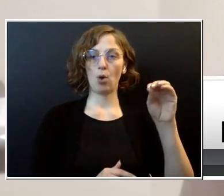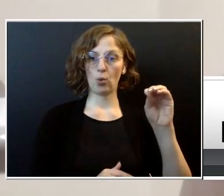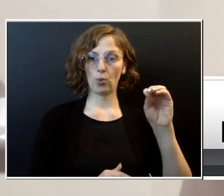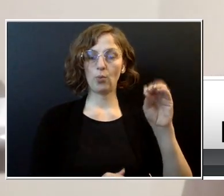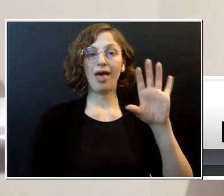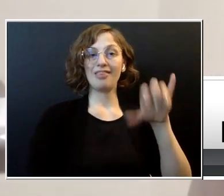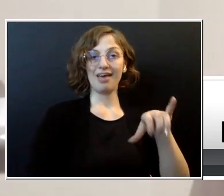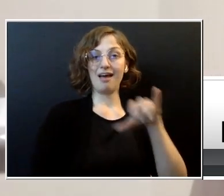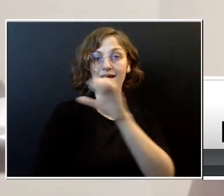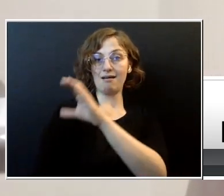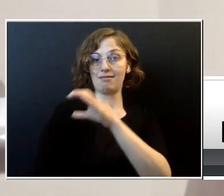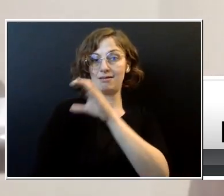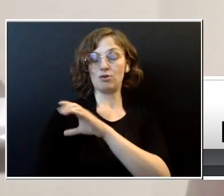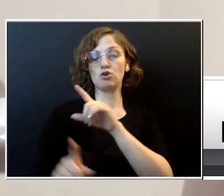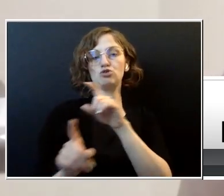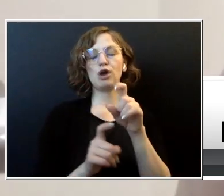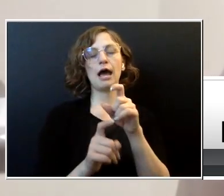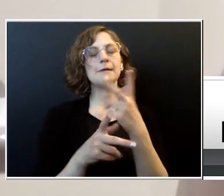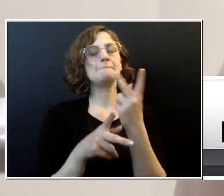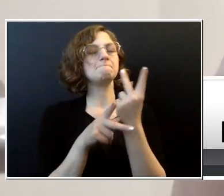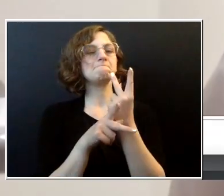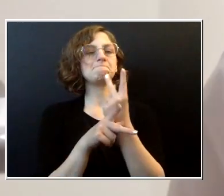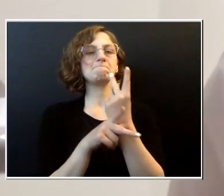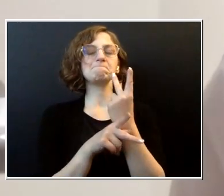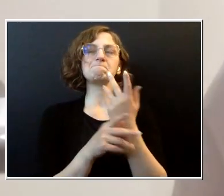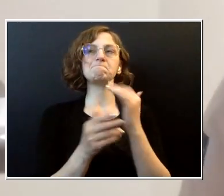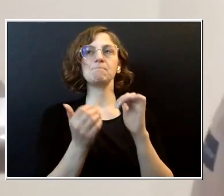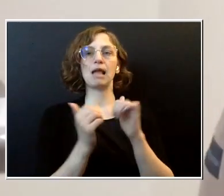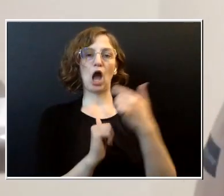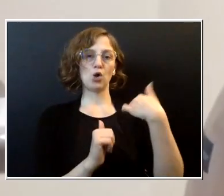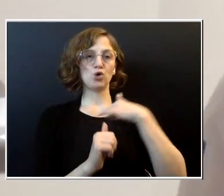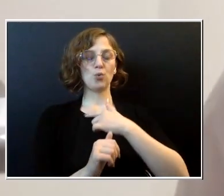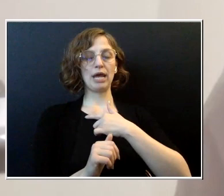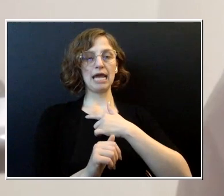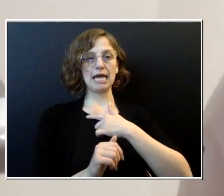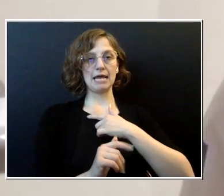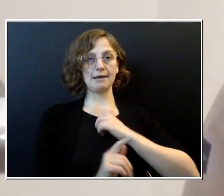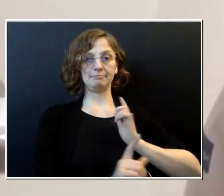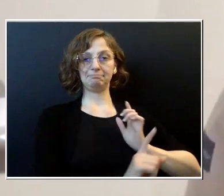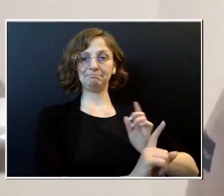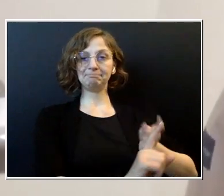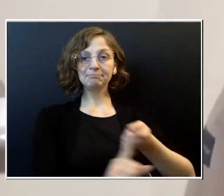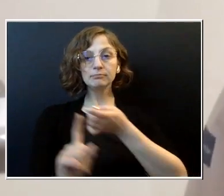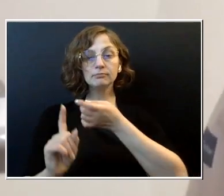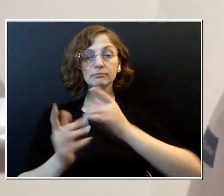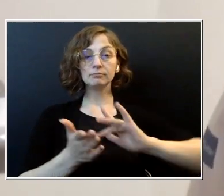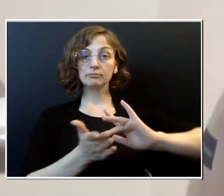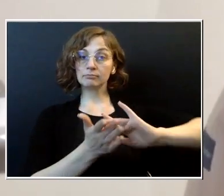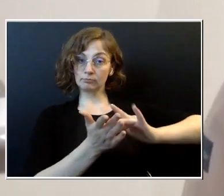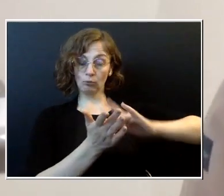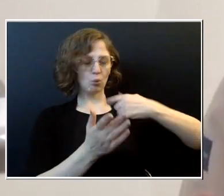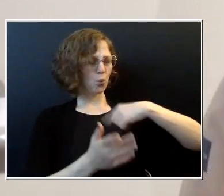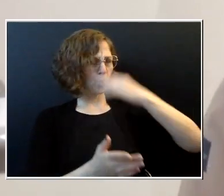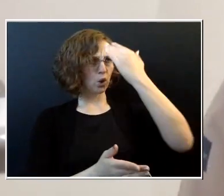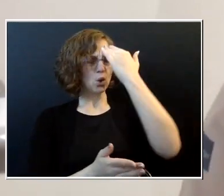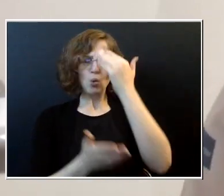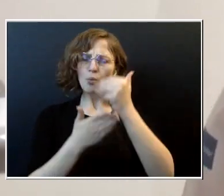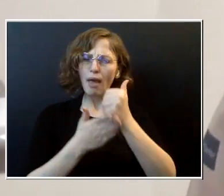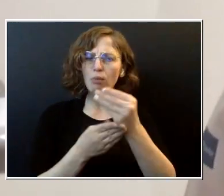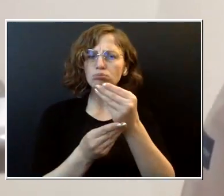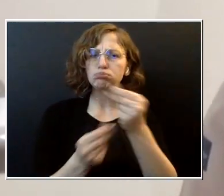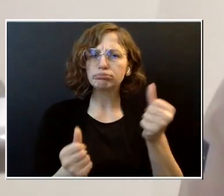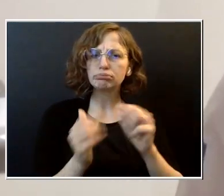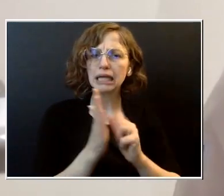answer the question of how do we deliver these drugs that we know help cure cancer but